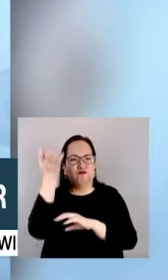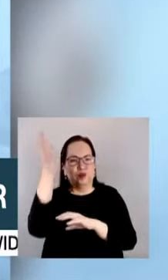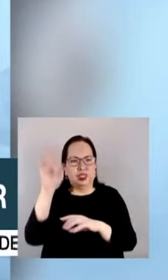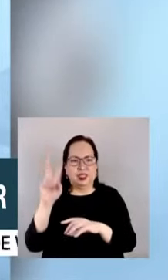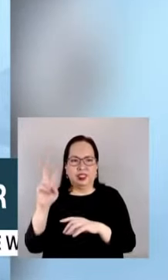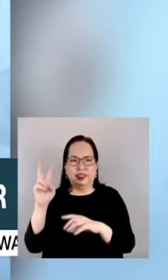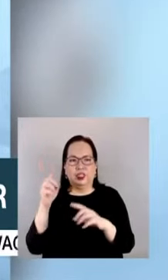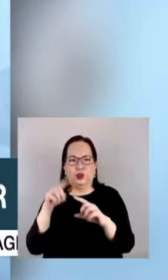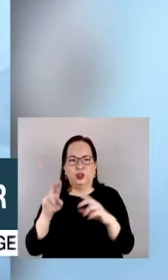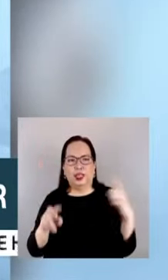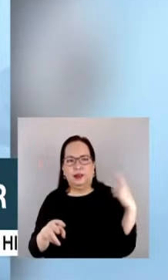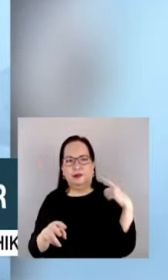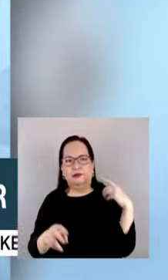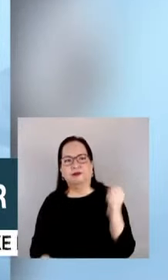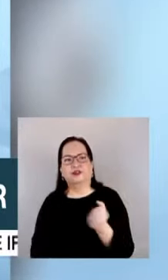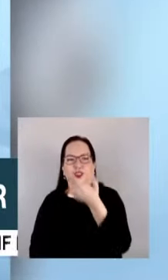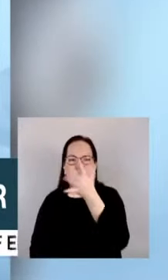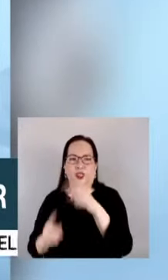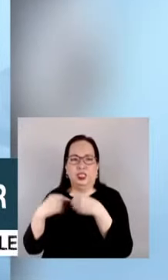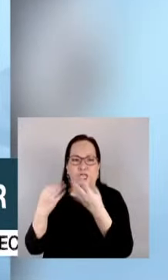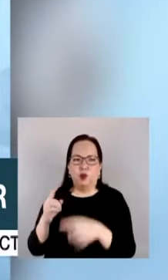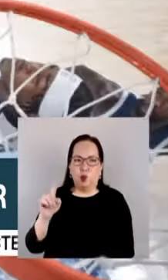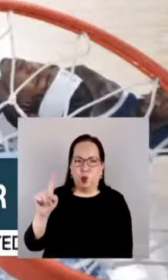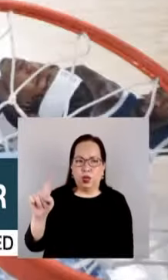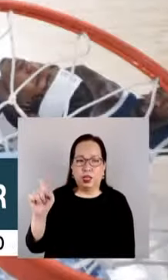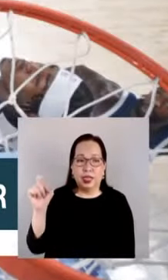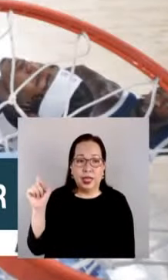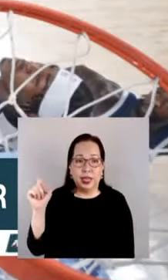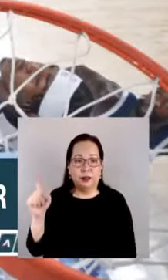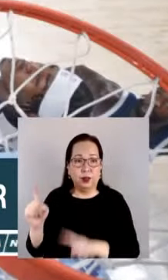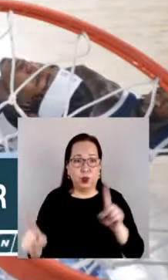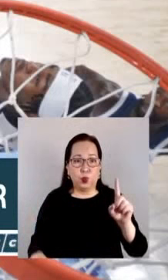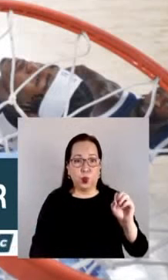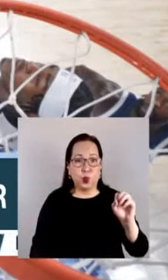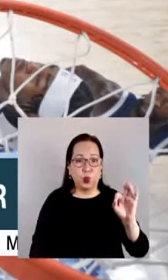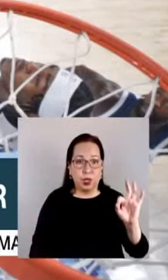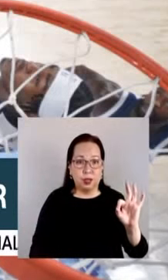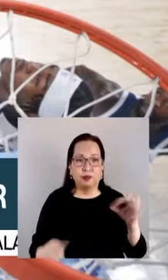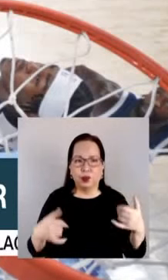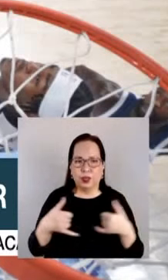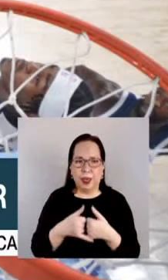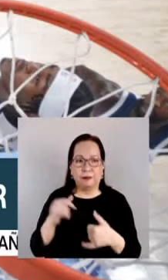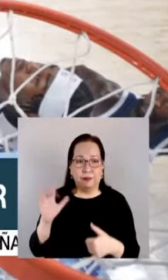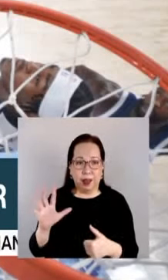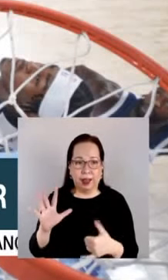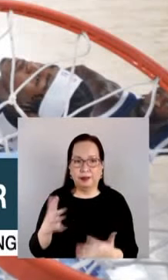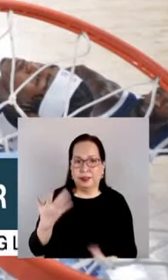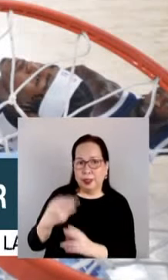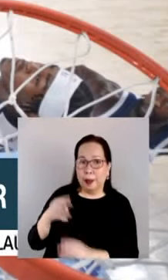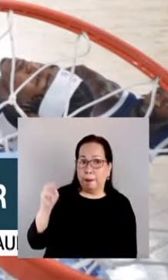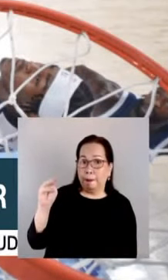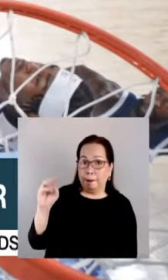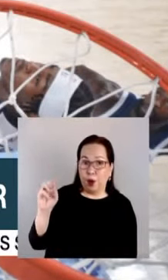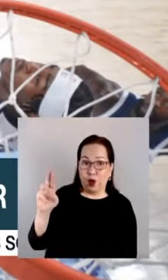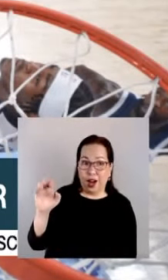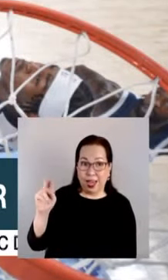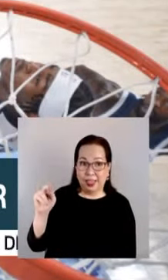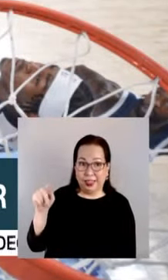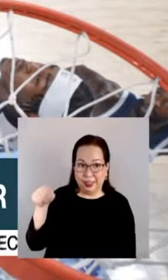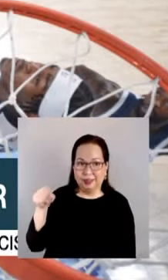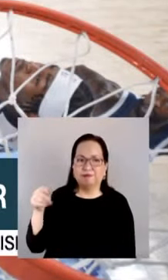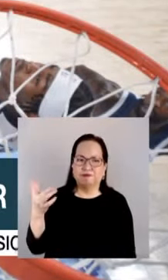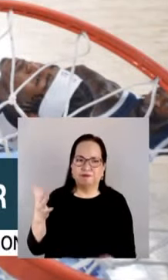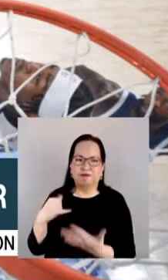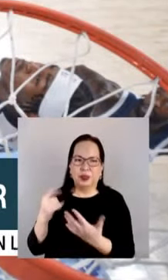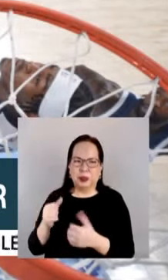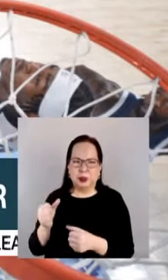left to give the Grizzlies a 111-109 victory in Game 5. Morant's heroics allowed Memphis to overcome an